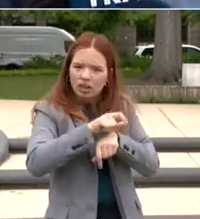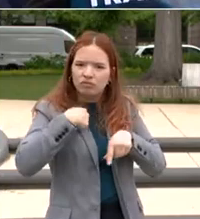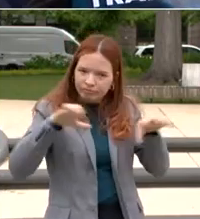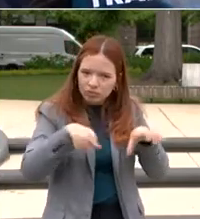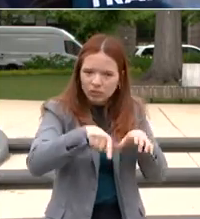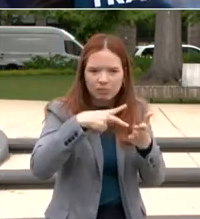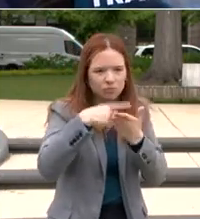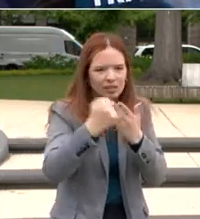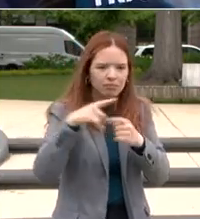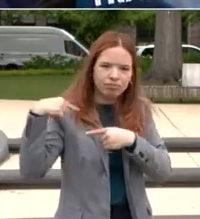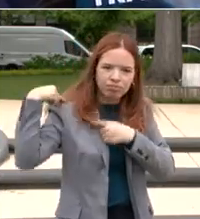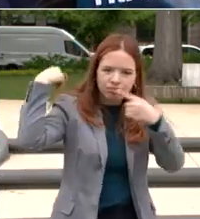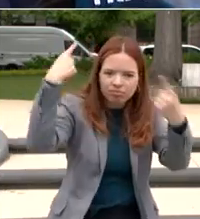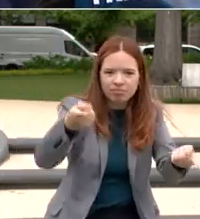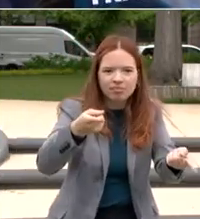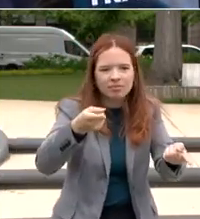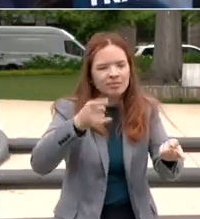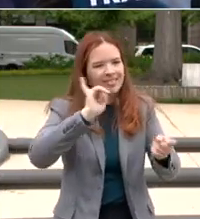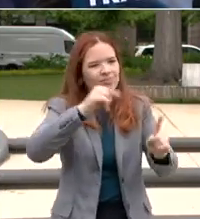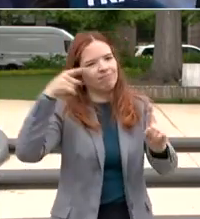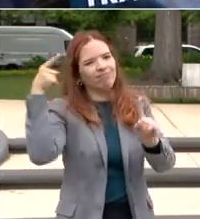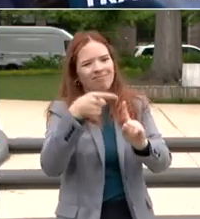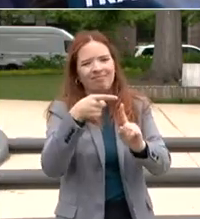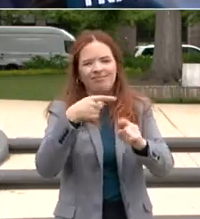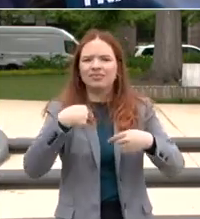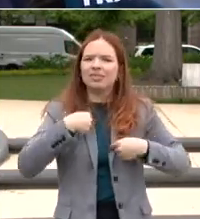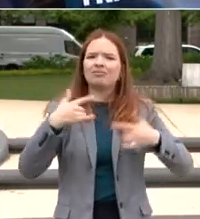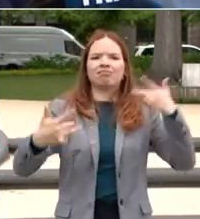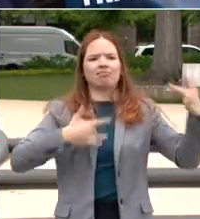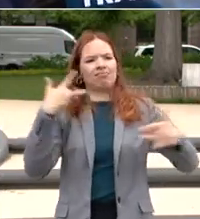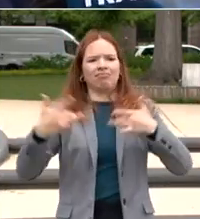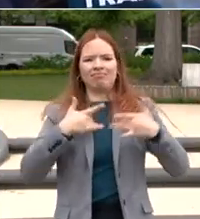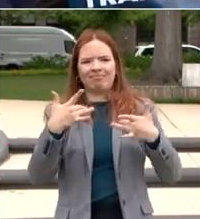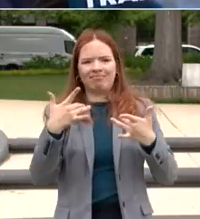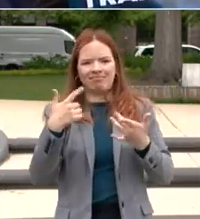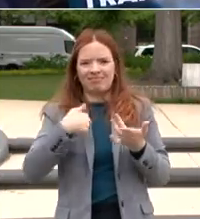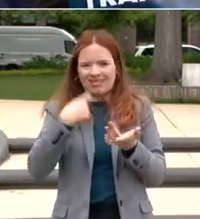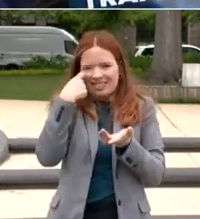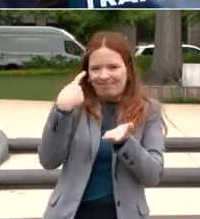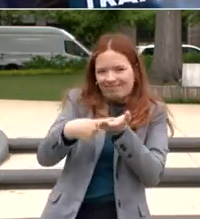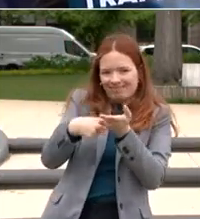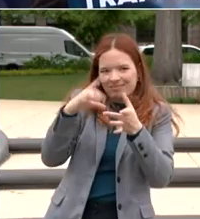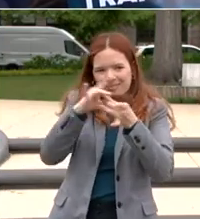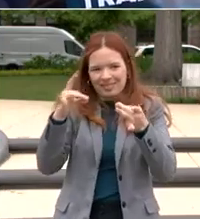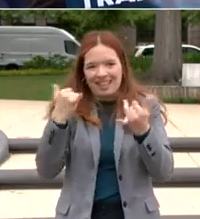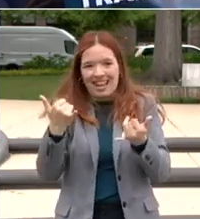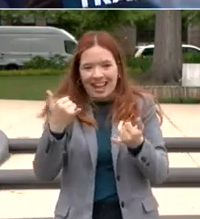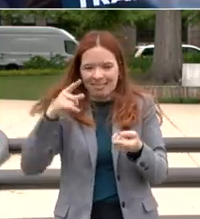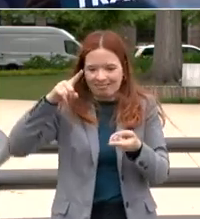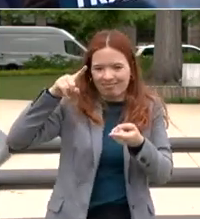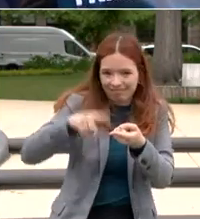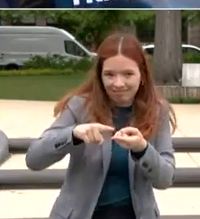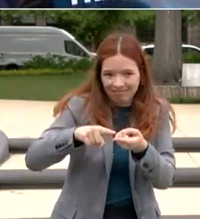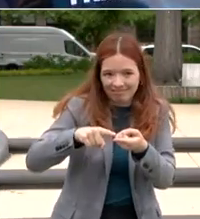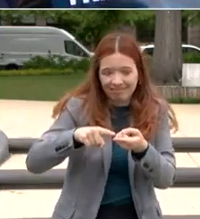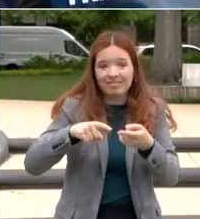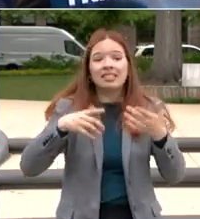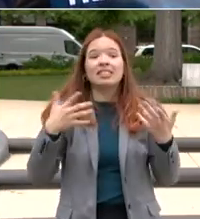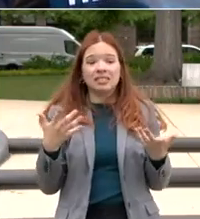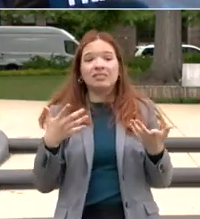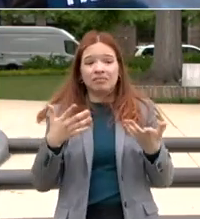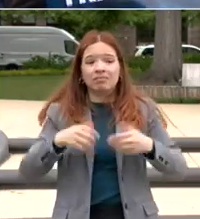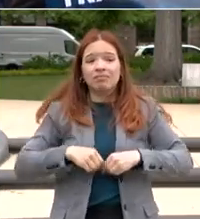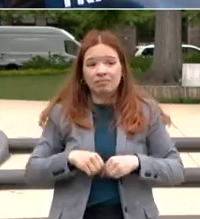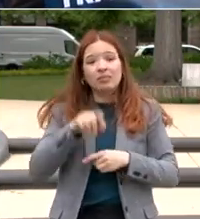point, and we're really excited about what we've been able to deliver up to this point. My name is Everett Lott, and I am the Director for the District Department of